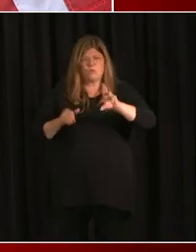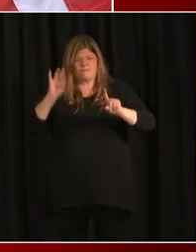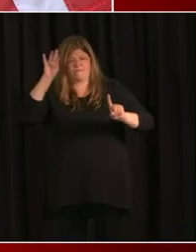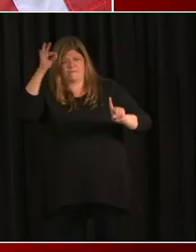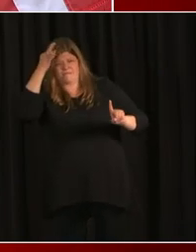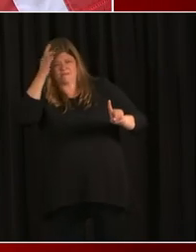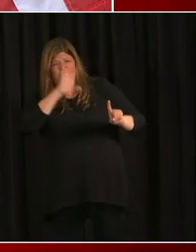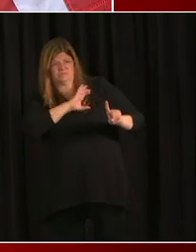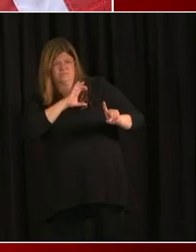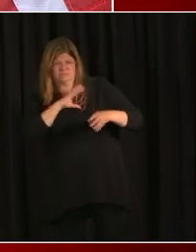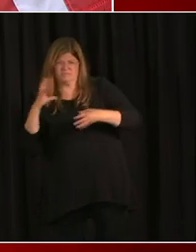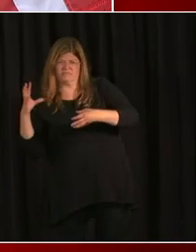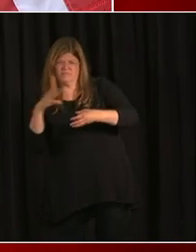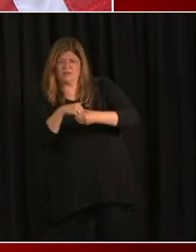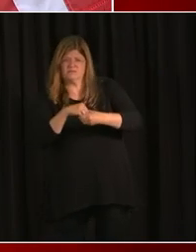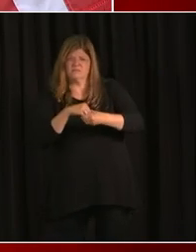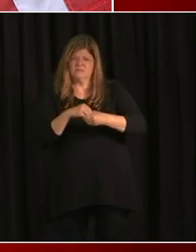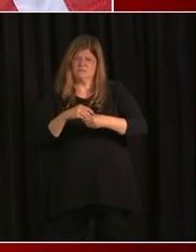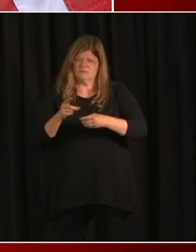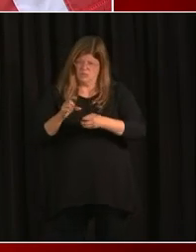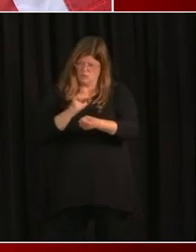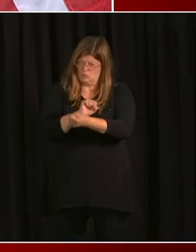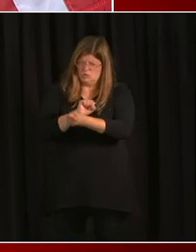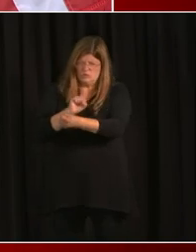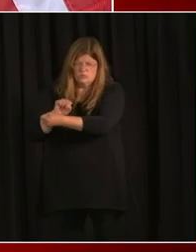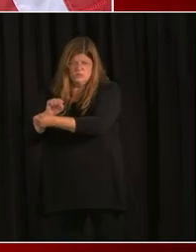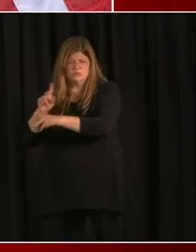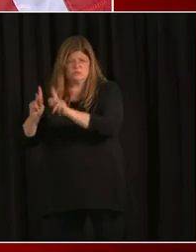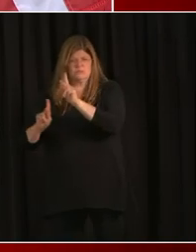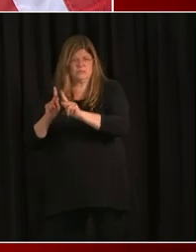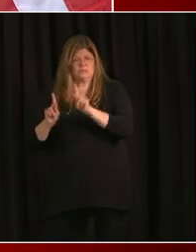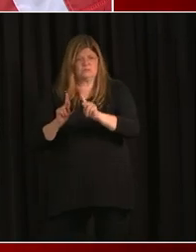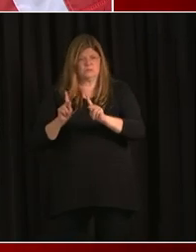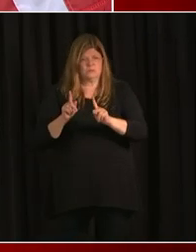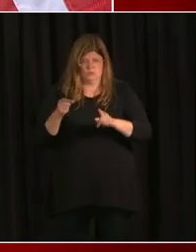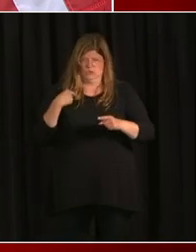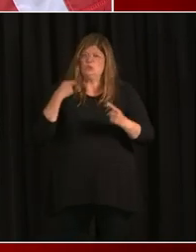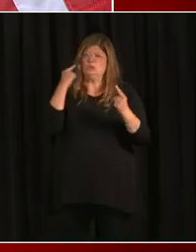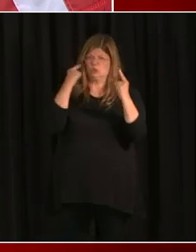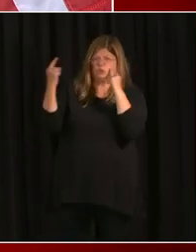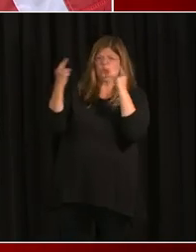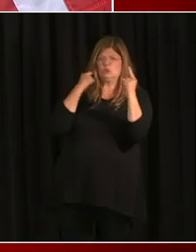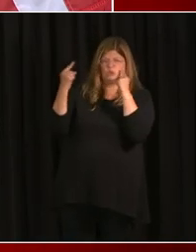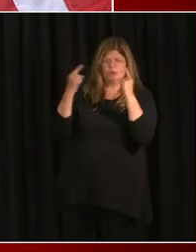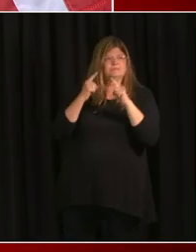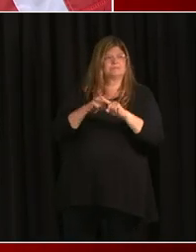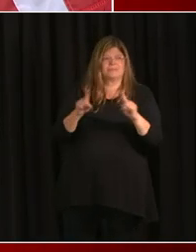are being detained. I have had a couple of